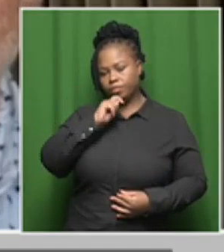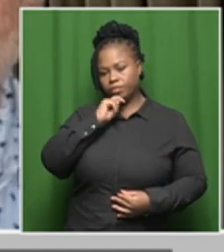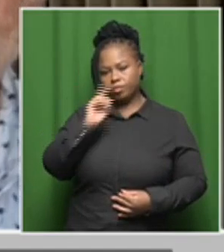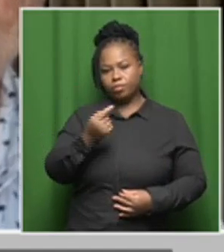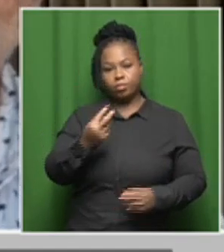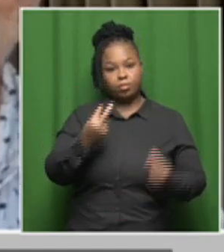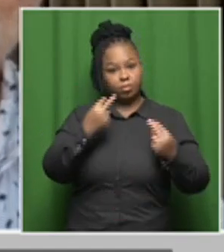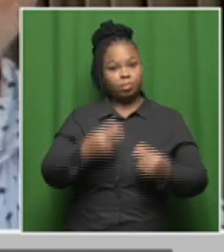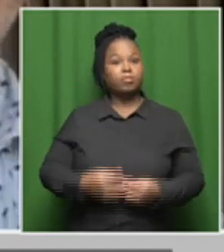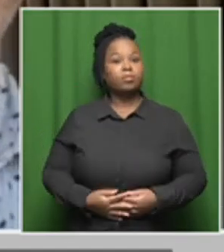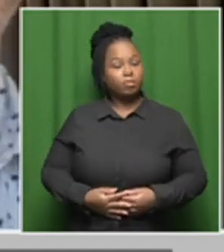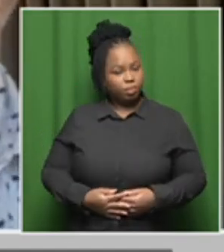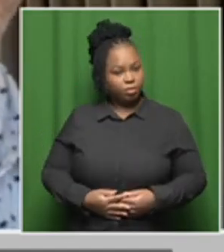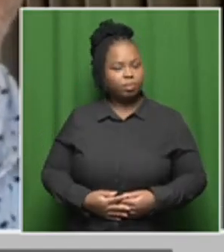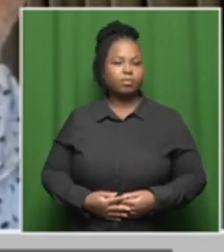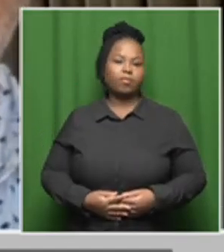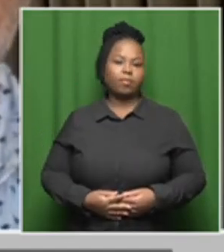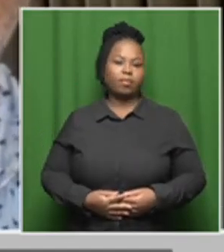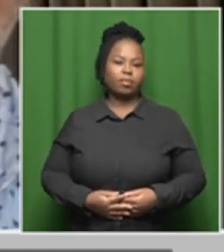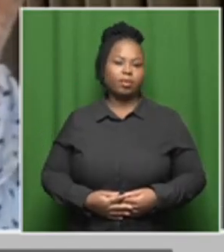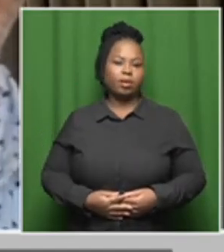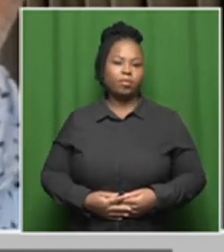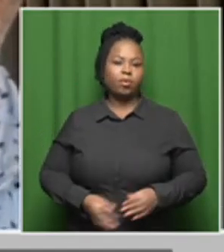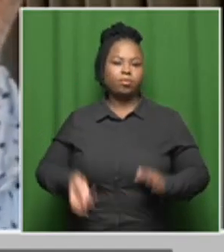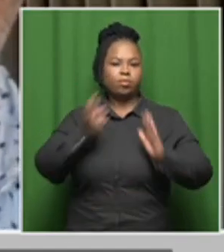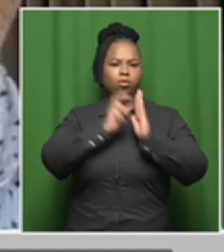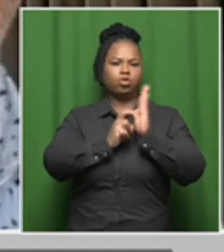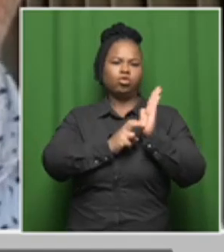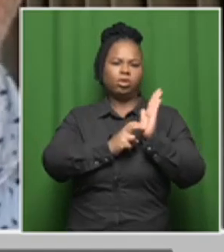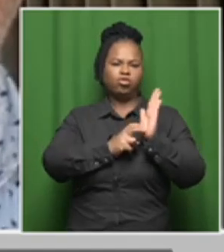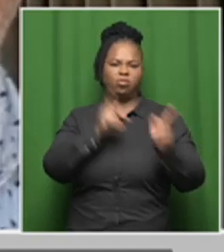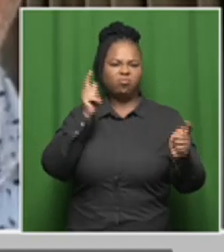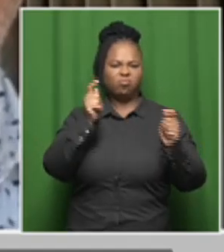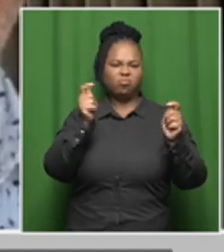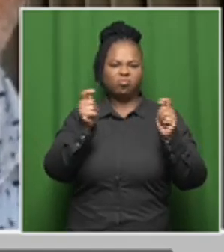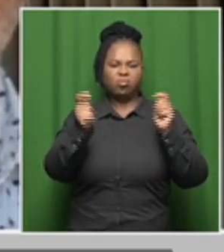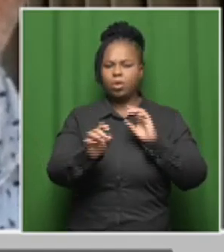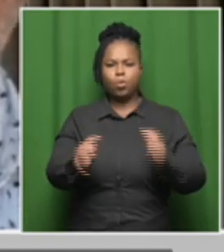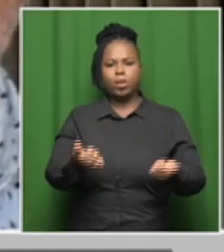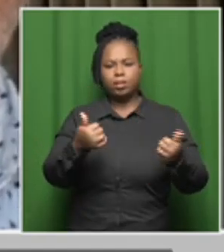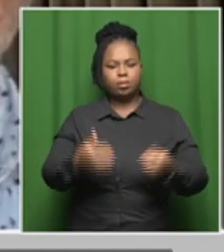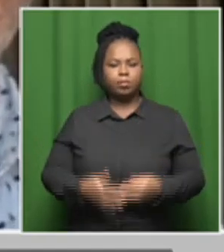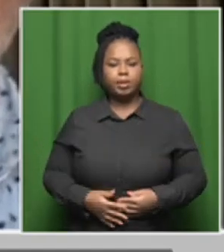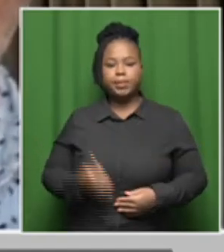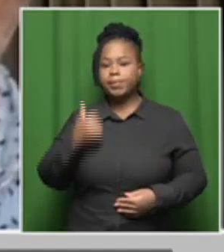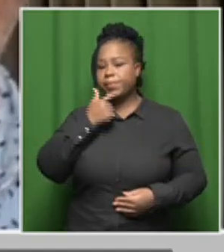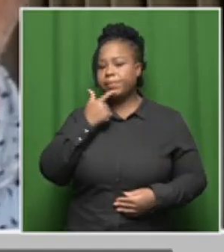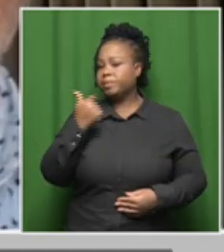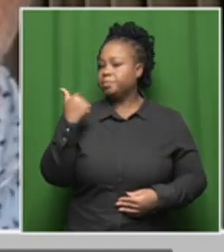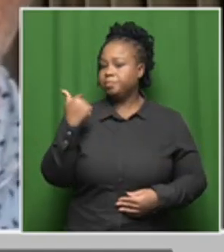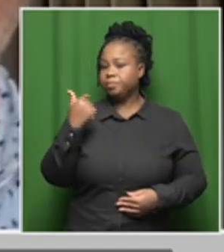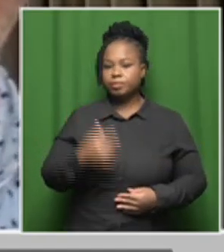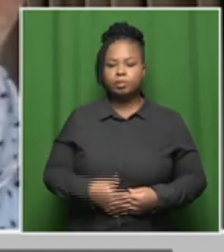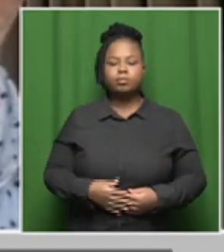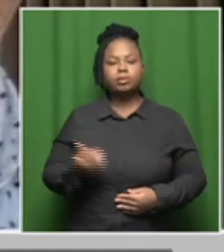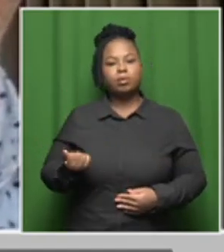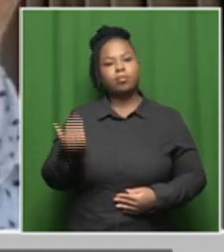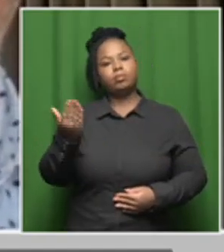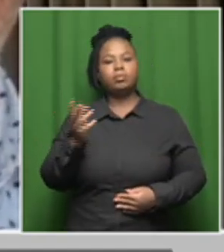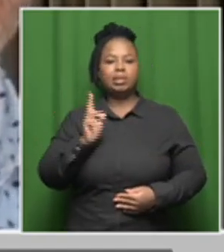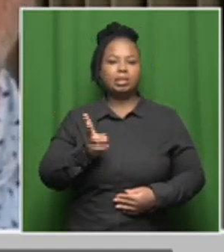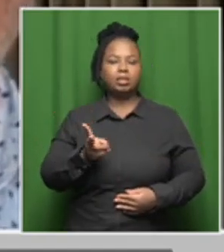viewers. Well, actually, the regulations are actually evolving pretty well. In fact, they recently were reissued, redone